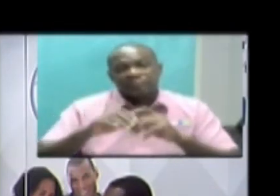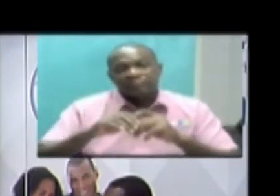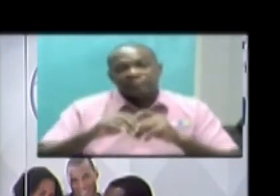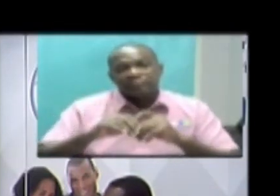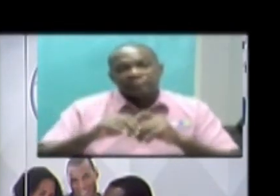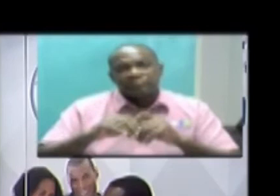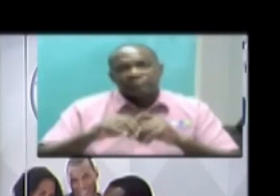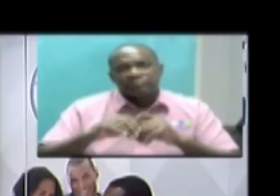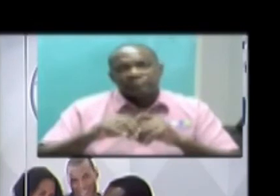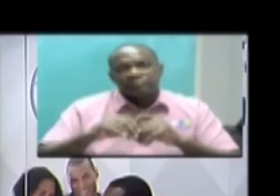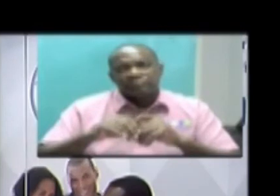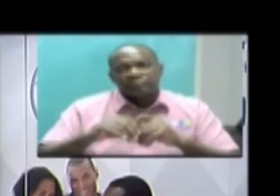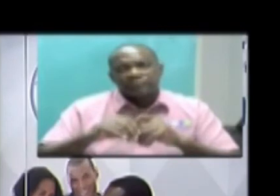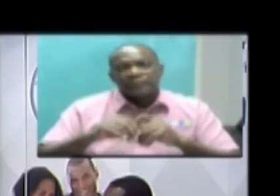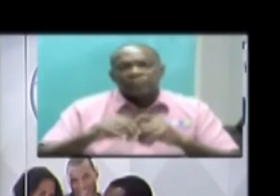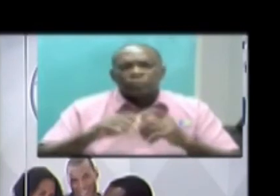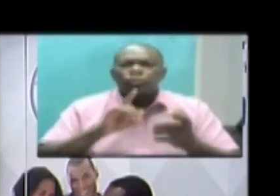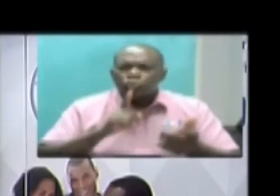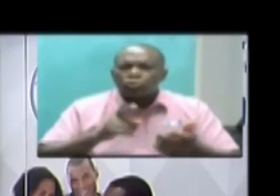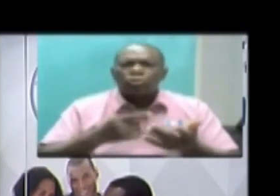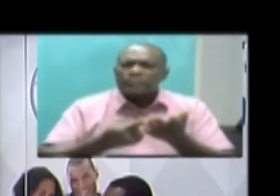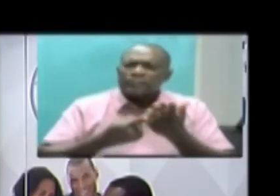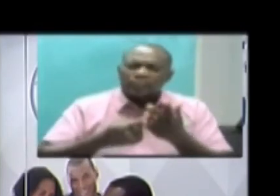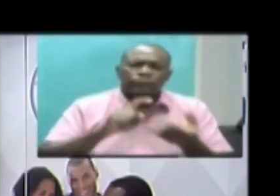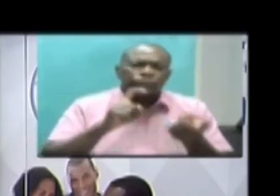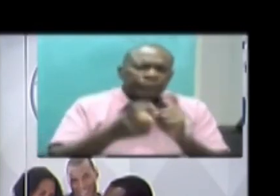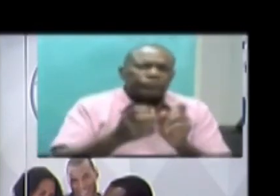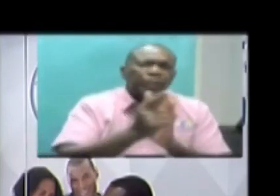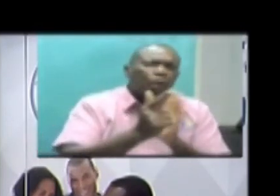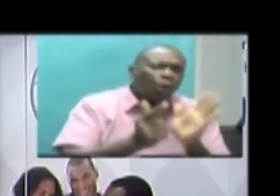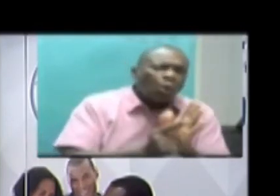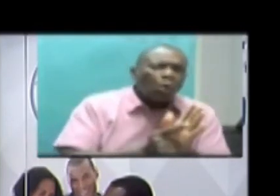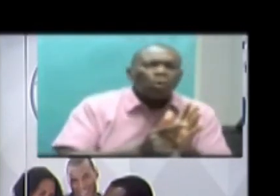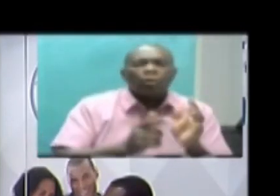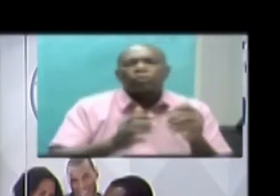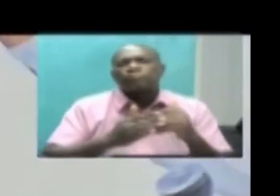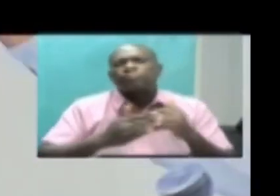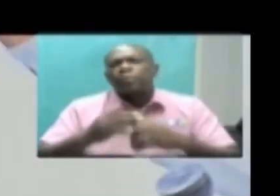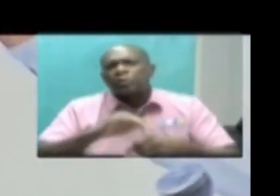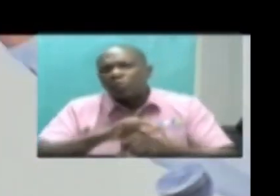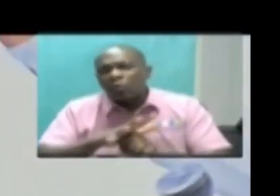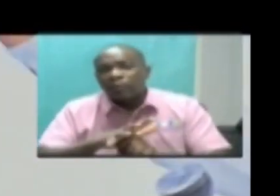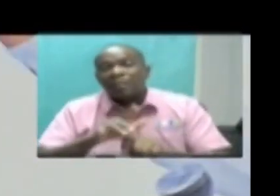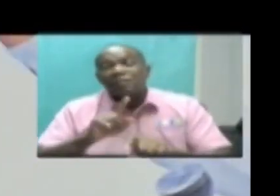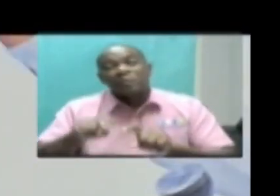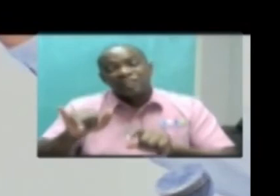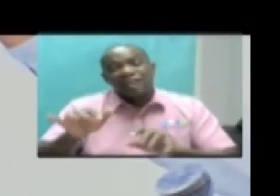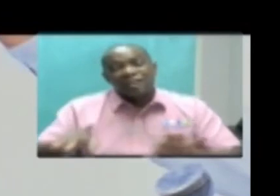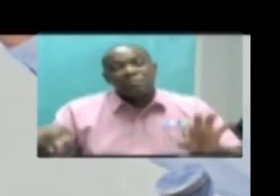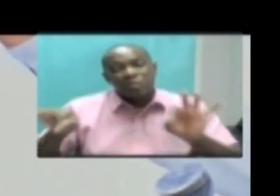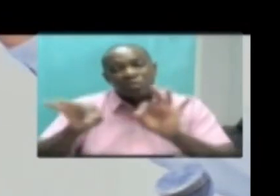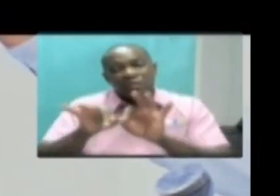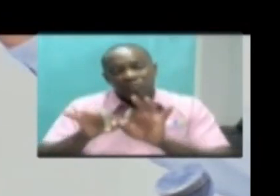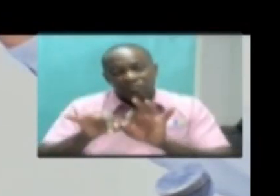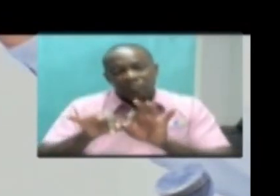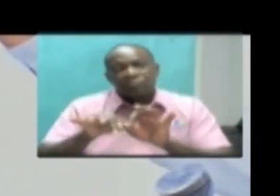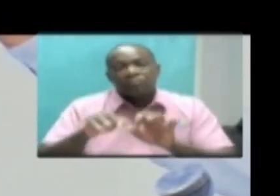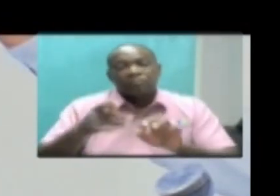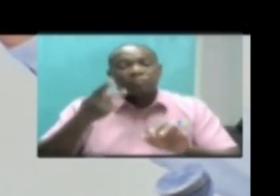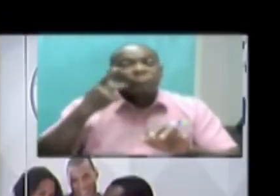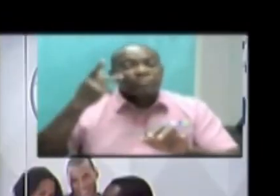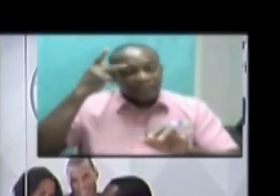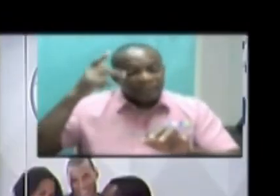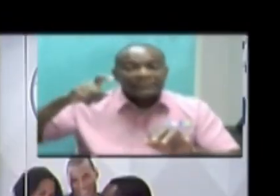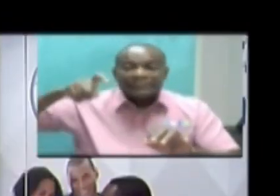changing world and the post-COVID world, we are forgetting. Thank you. Thank you very much.